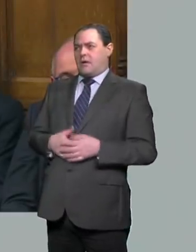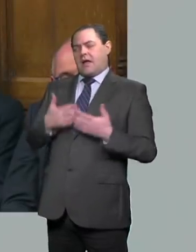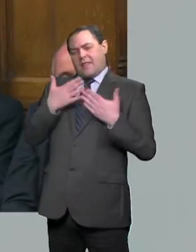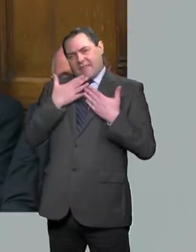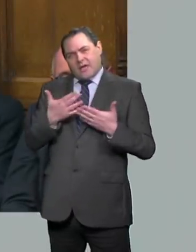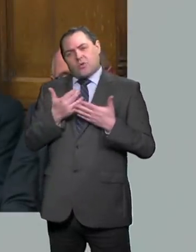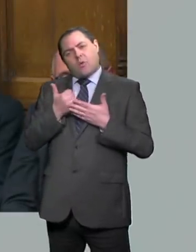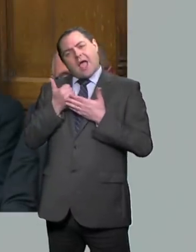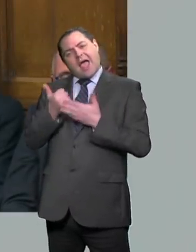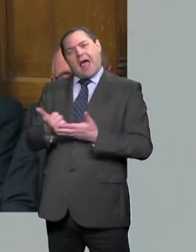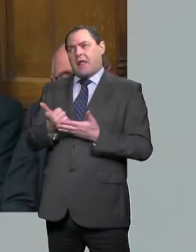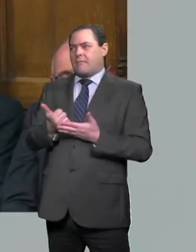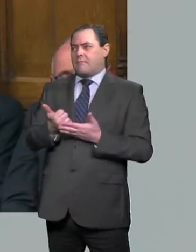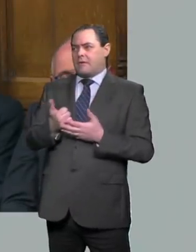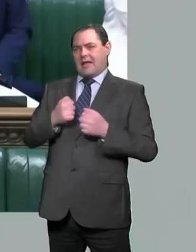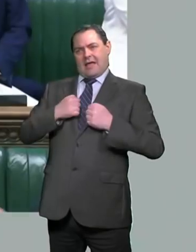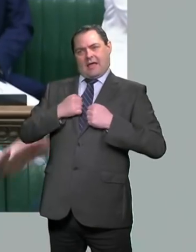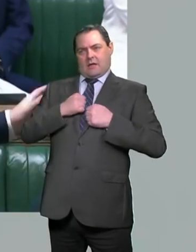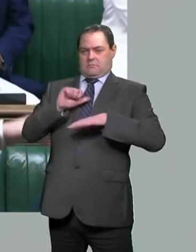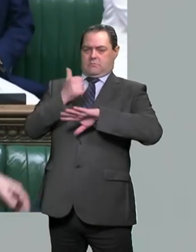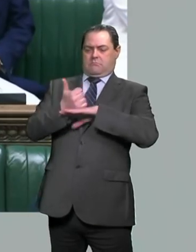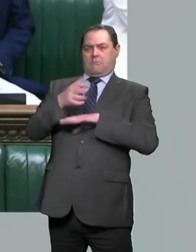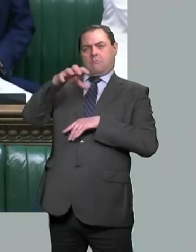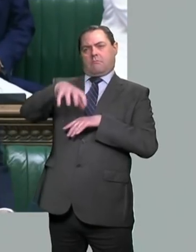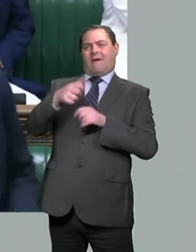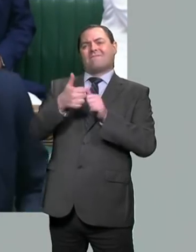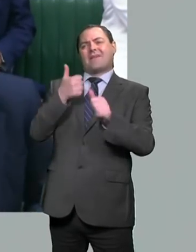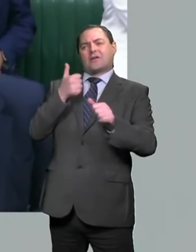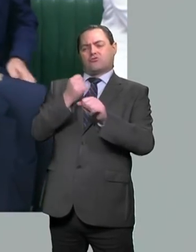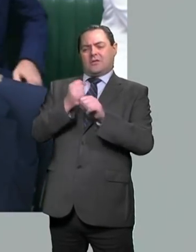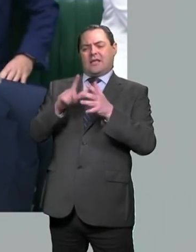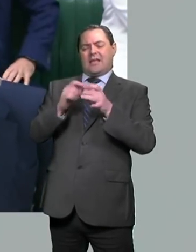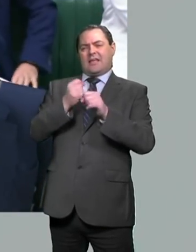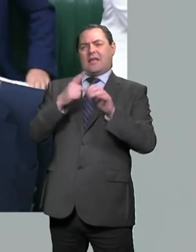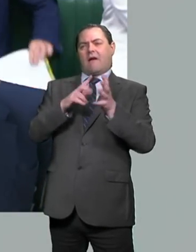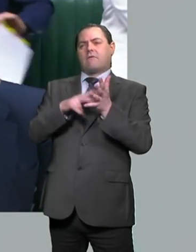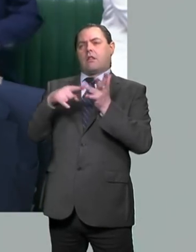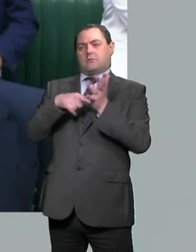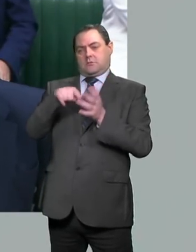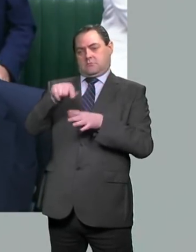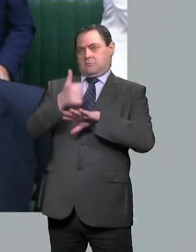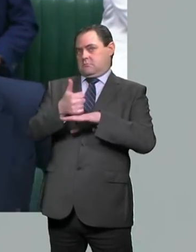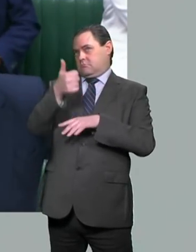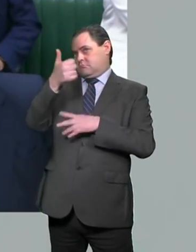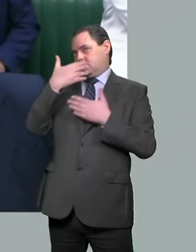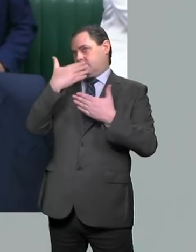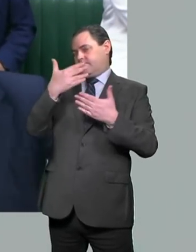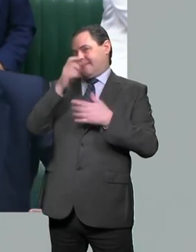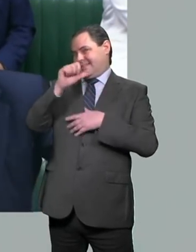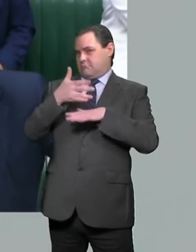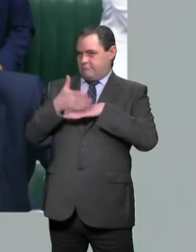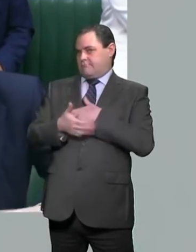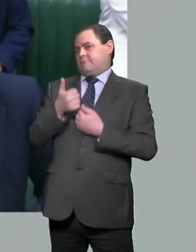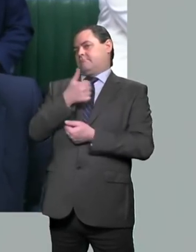secure the British Volt Gigafactory in Blythe. Absolutely amazing investment. And I understand that, of